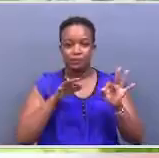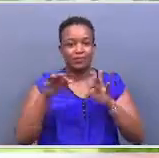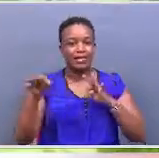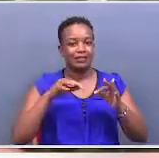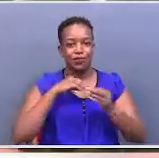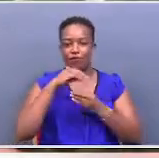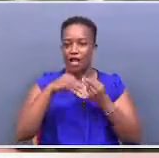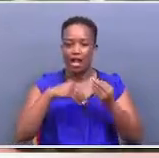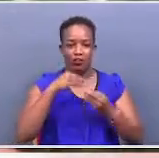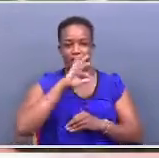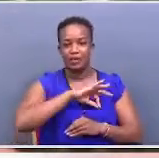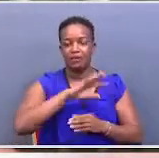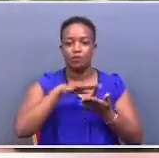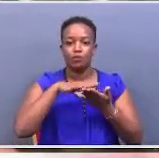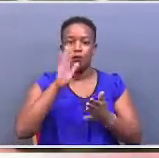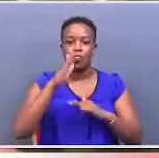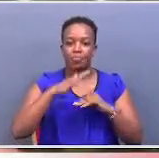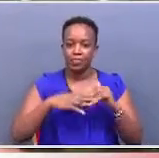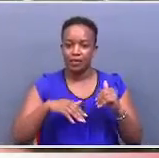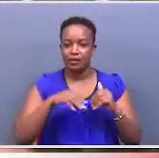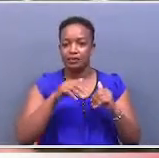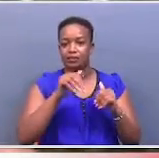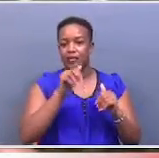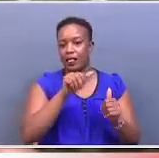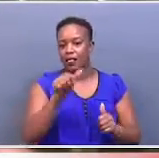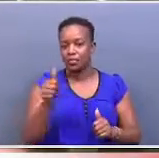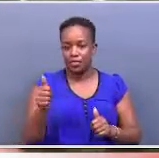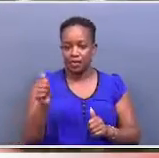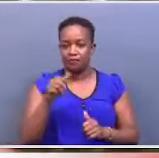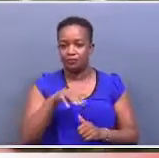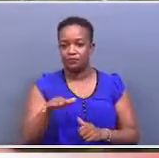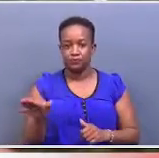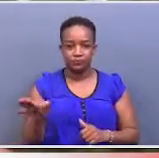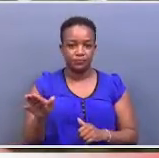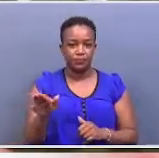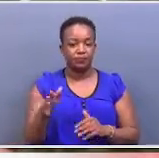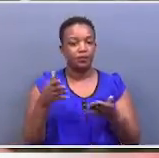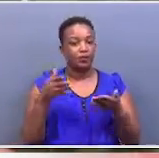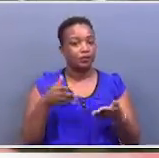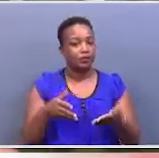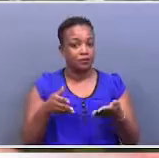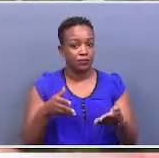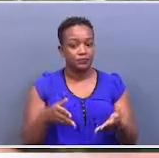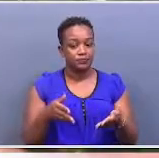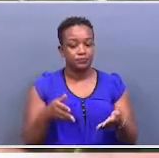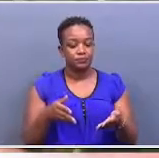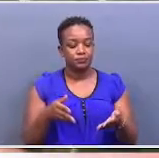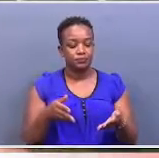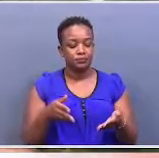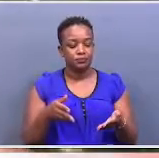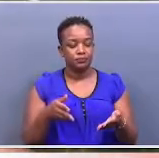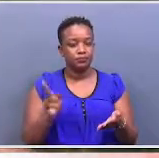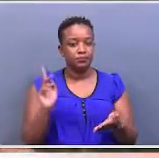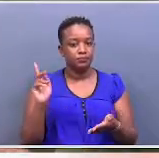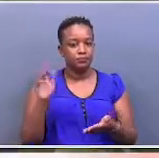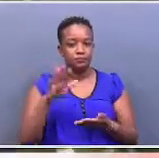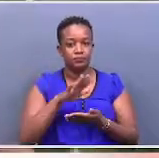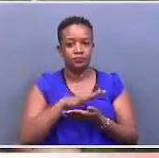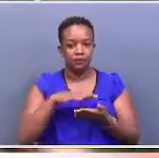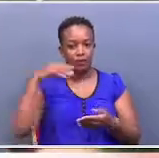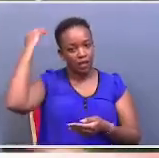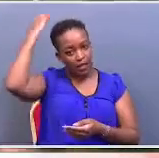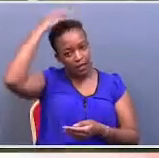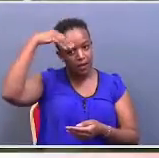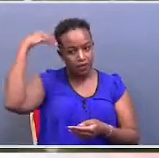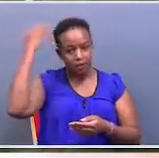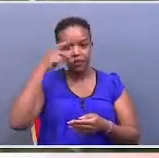maize crop. Saizi tuko na soko kadha wa kadha, Spain, Netherlands na Arab Emirates.